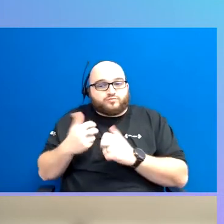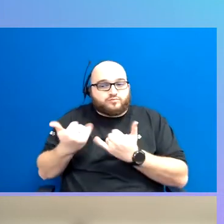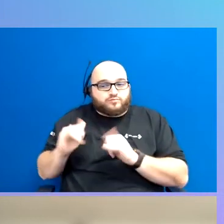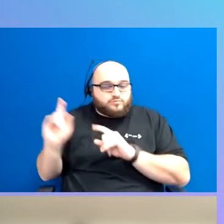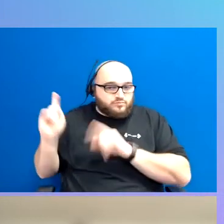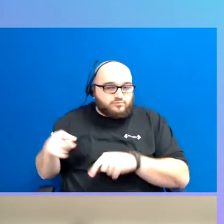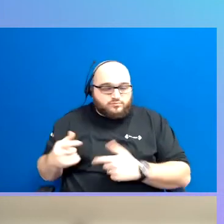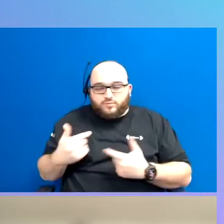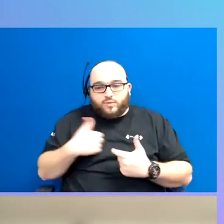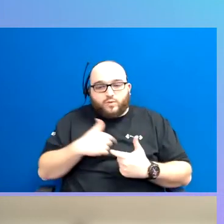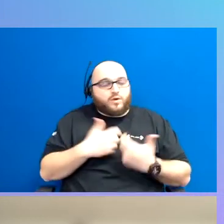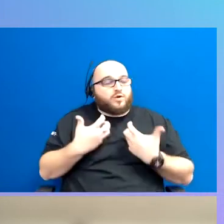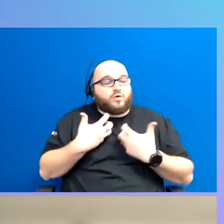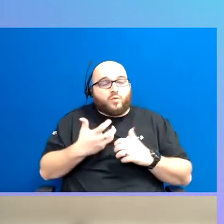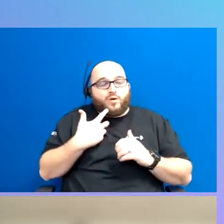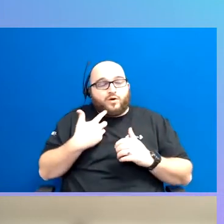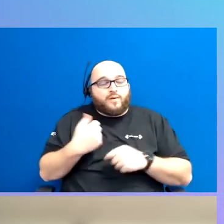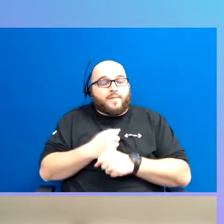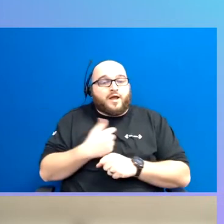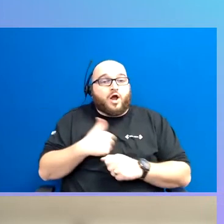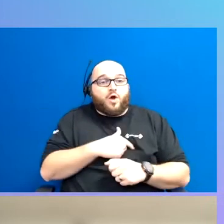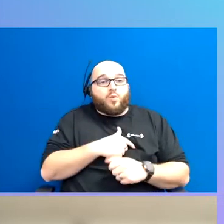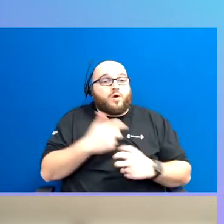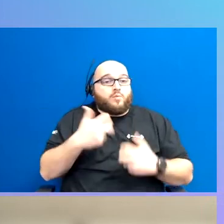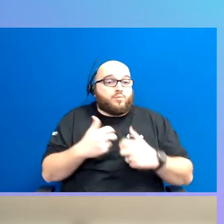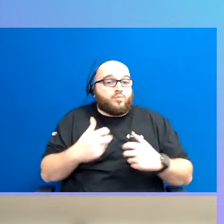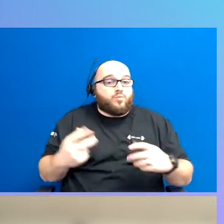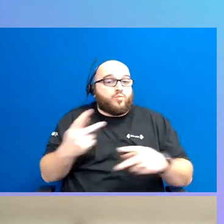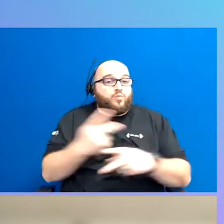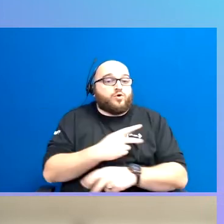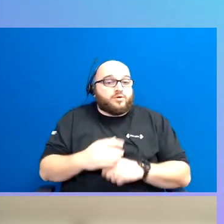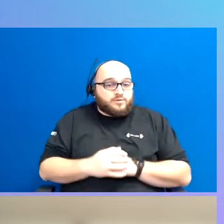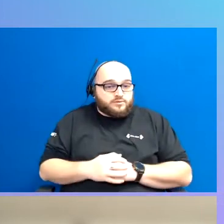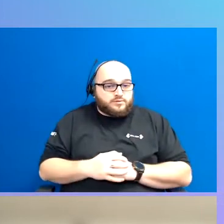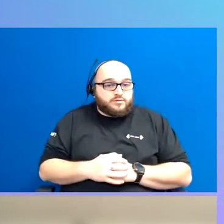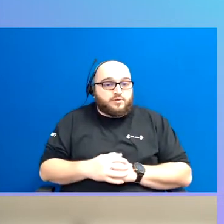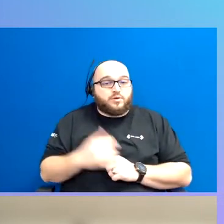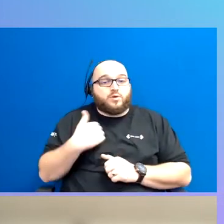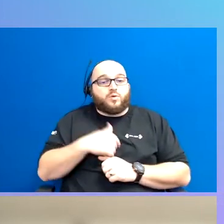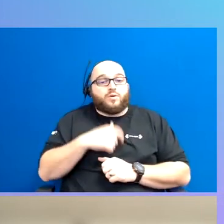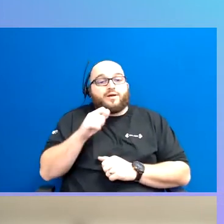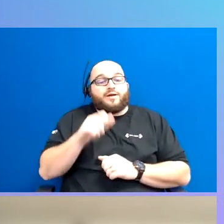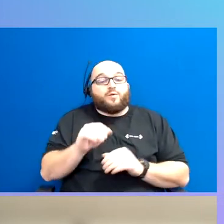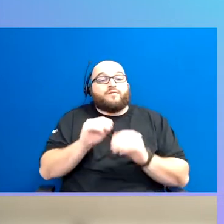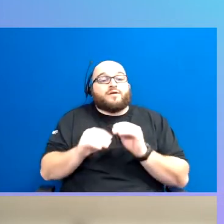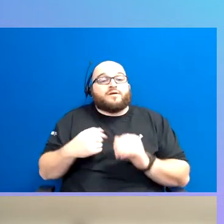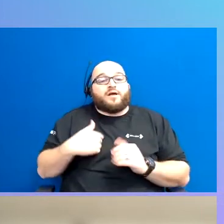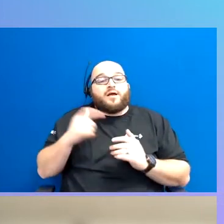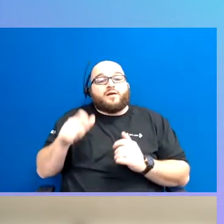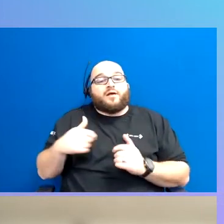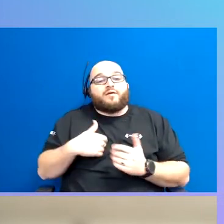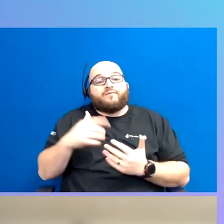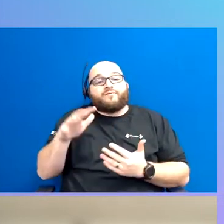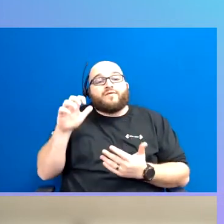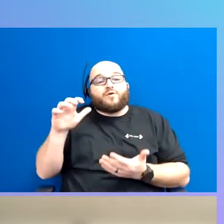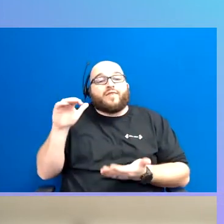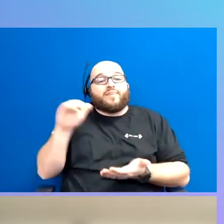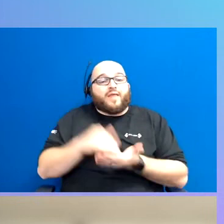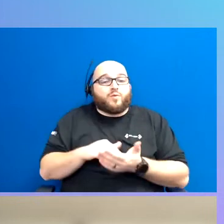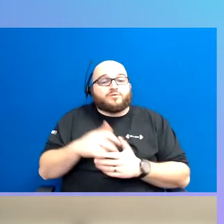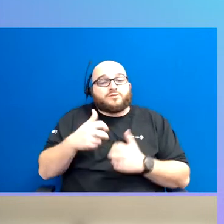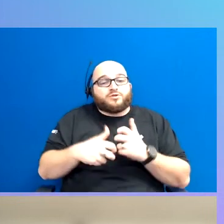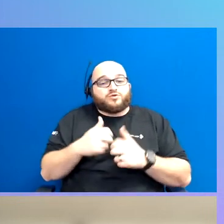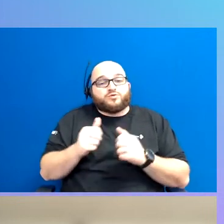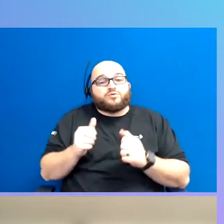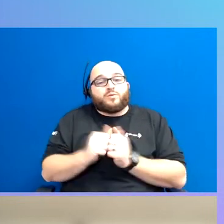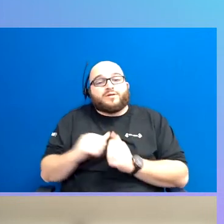to increase the size of the problem. As well as enable, we needed to fix. So we had over 500K of issues across 70 websites. There's a lot